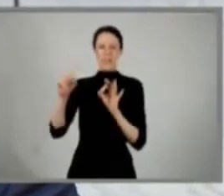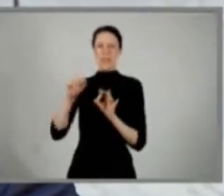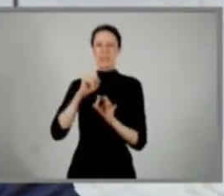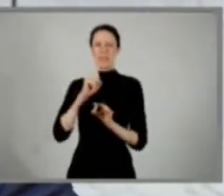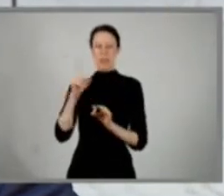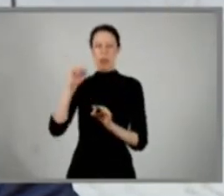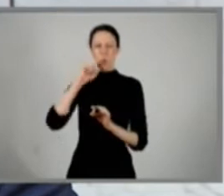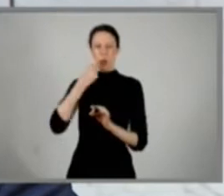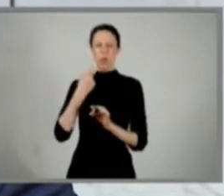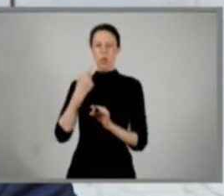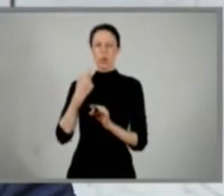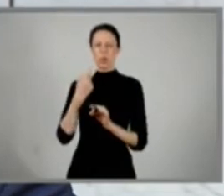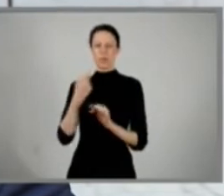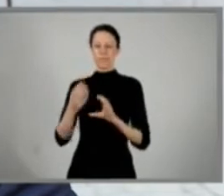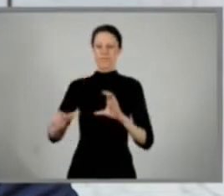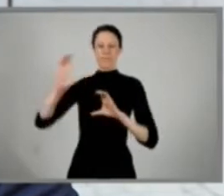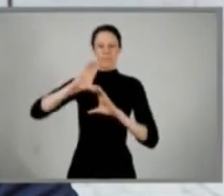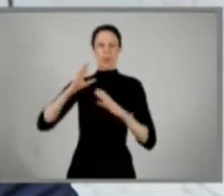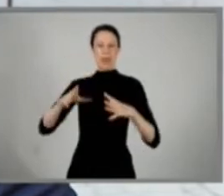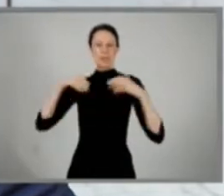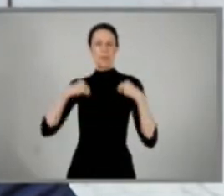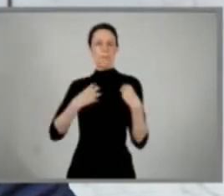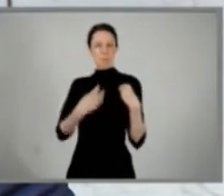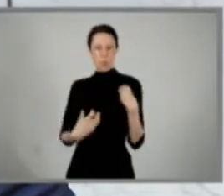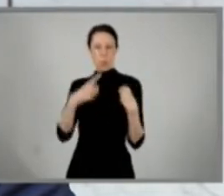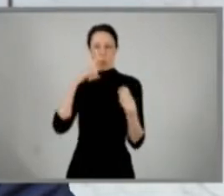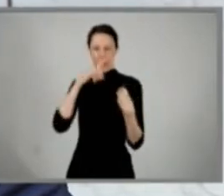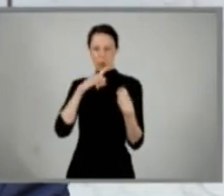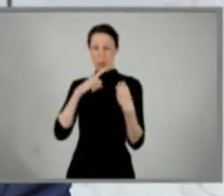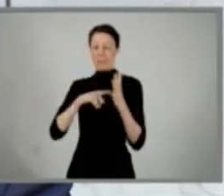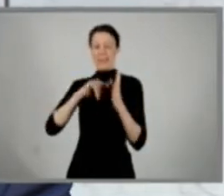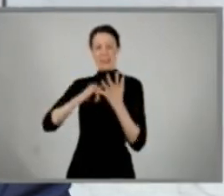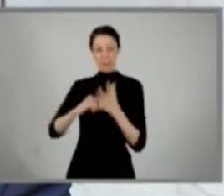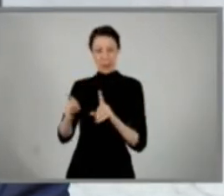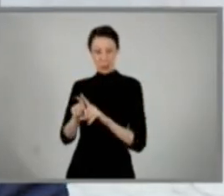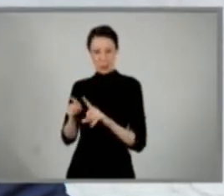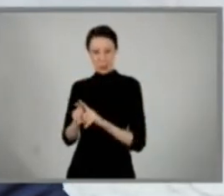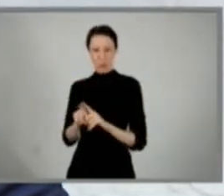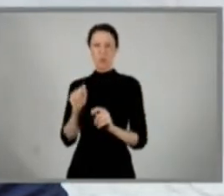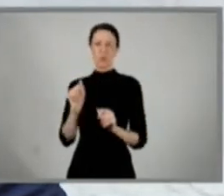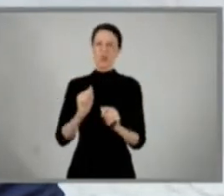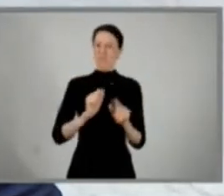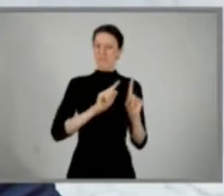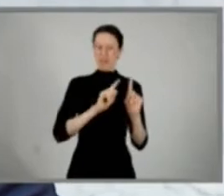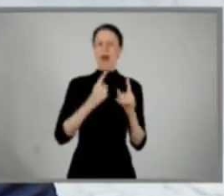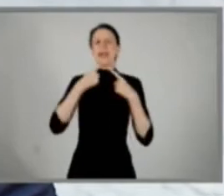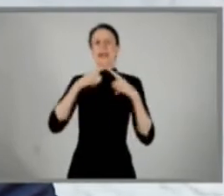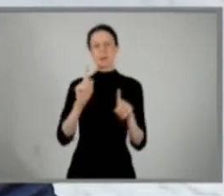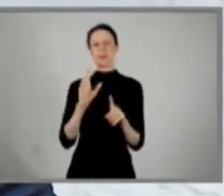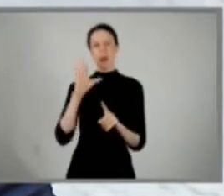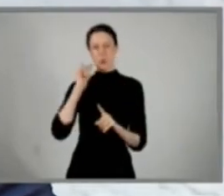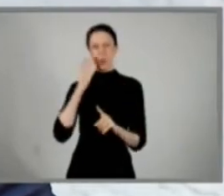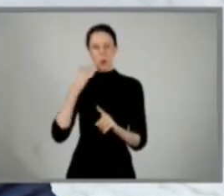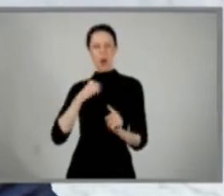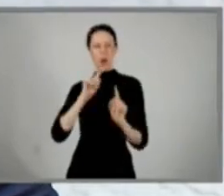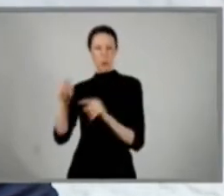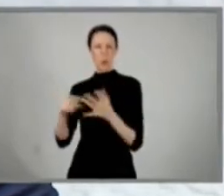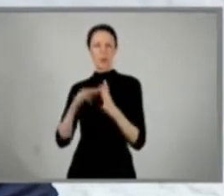announced last week when I was in Tasmania. We've got additional capacity where we're signed up to in ACT and the Northern